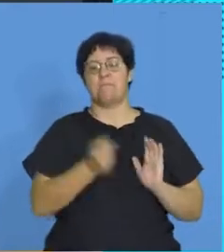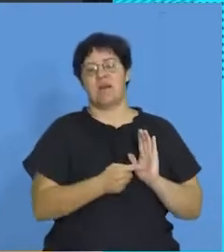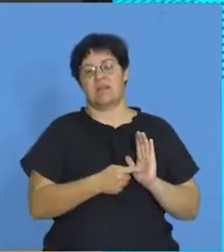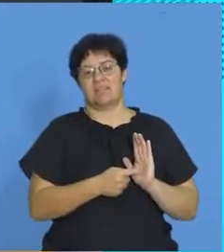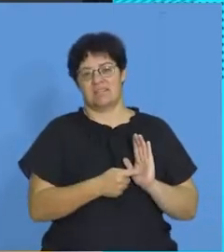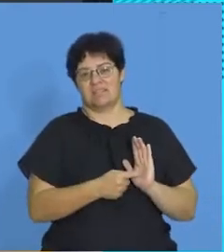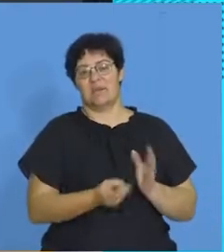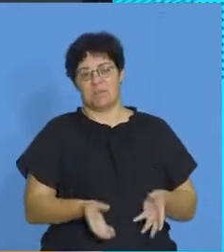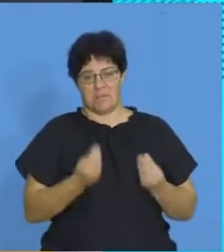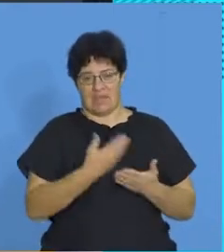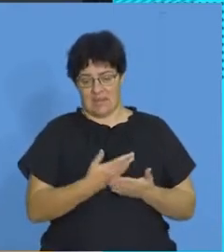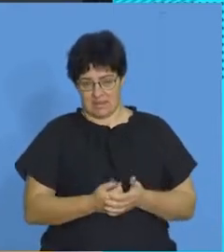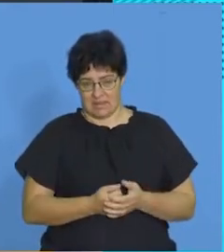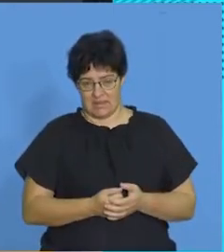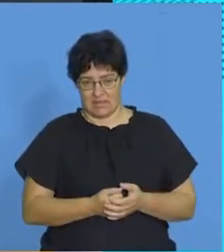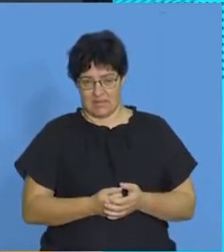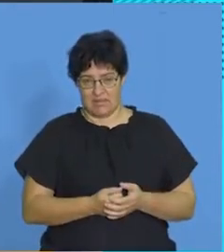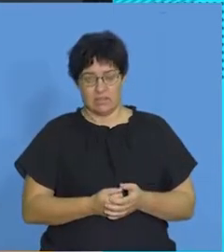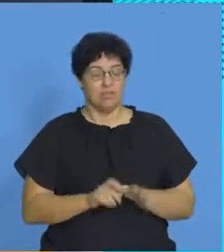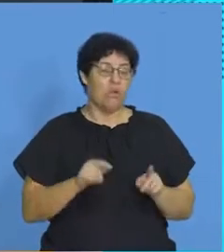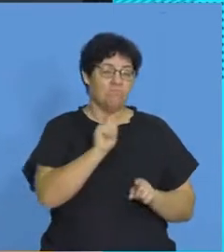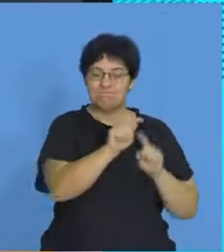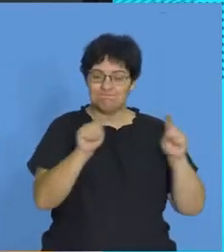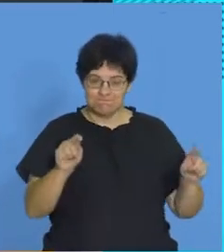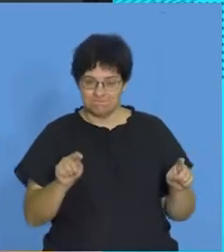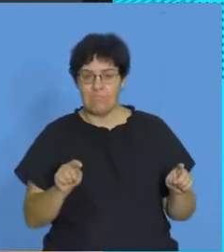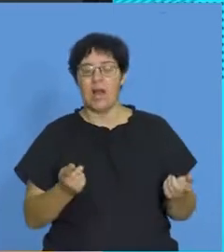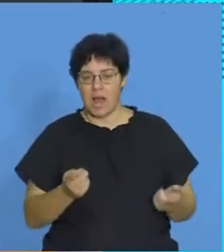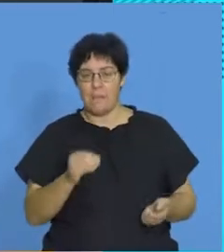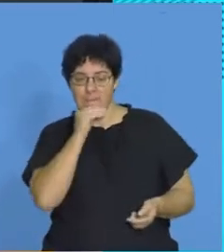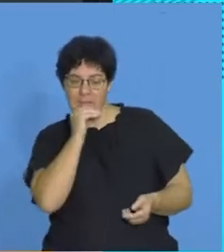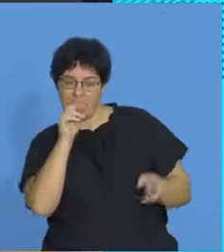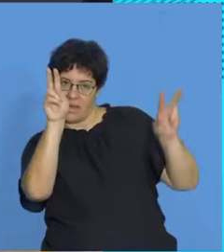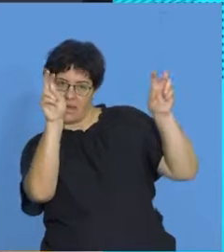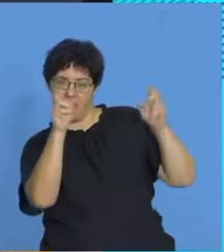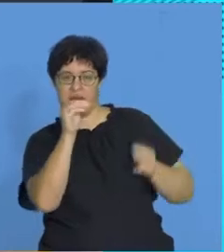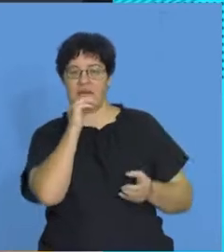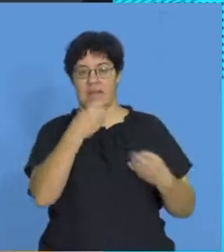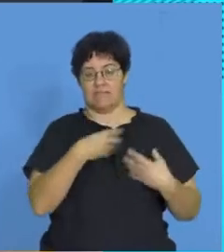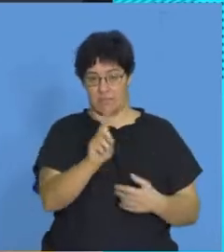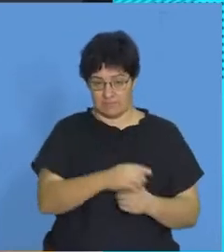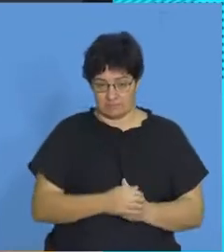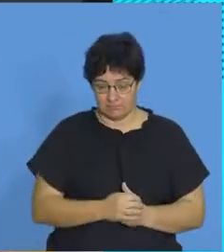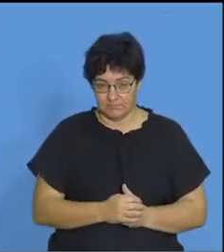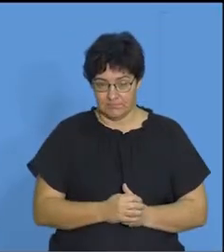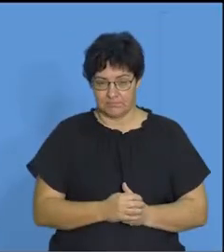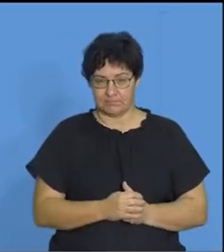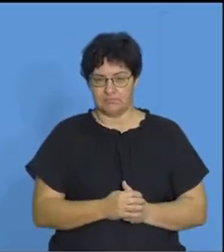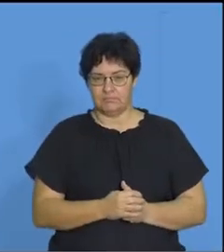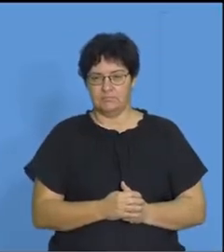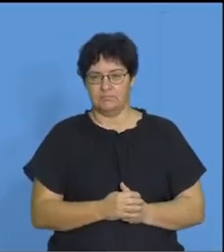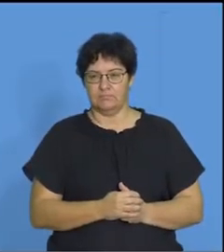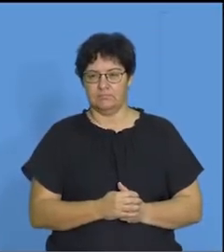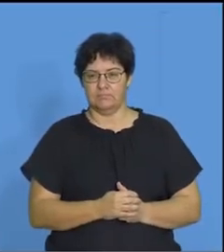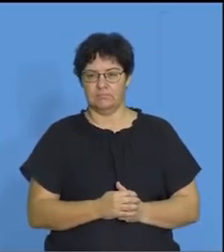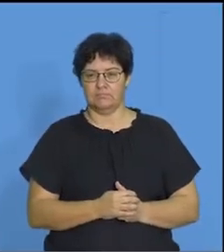because every long question will, one way or the other, carry a definition type of a problem, right? Okay,